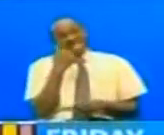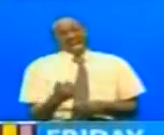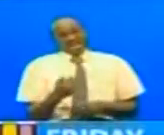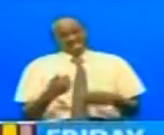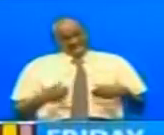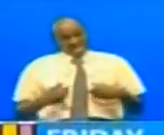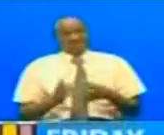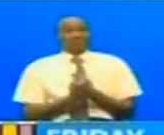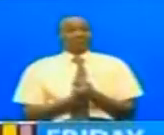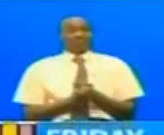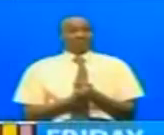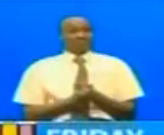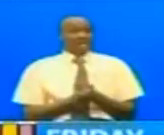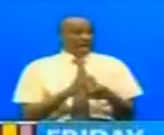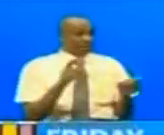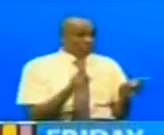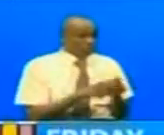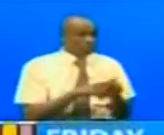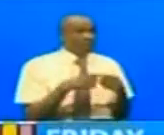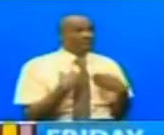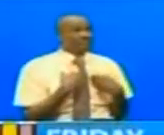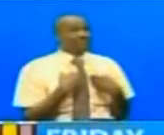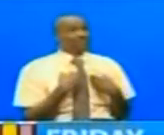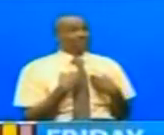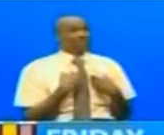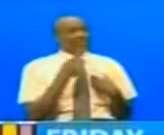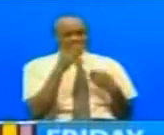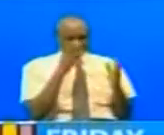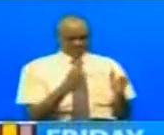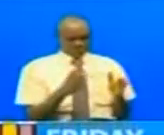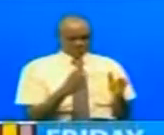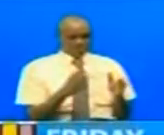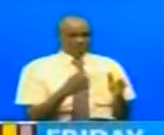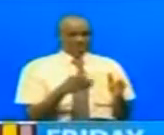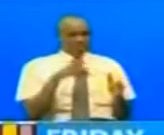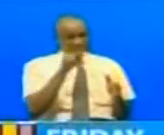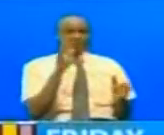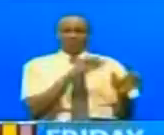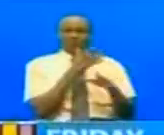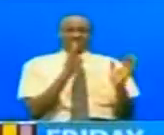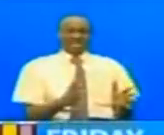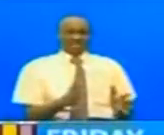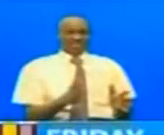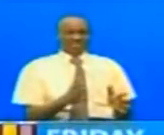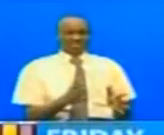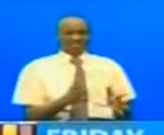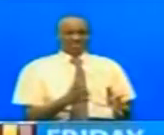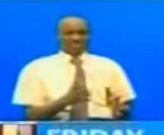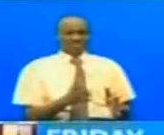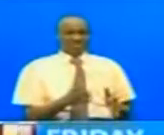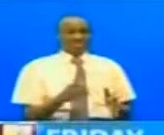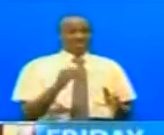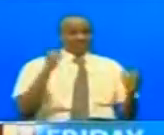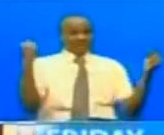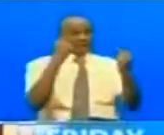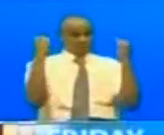a youth driven. Mm-hmm. And also there's this guy who was a musician. You're talking about Jaguar? Jaguar,